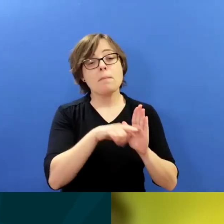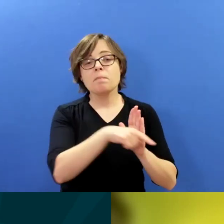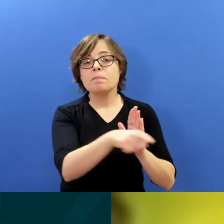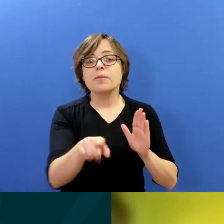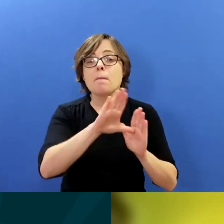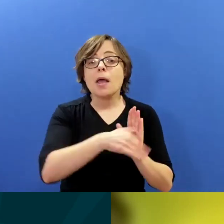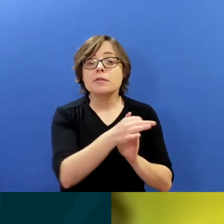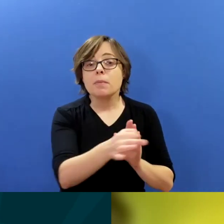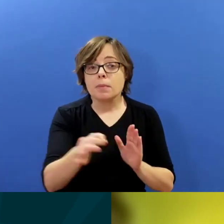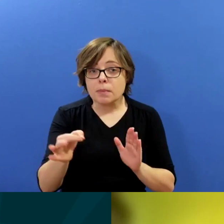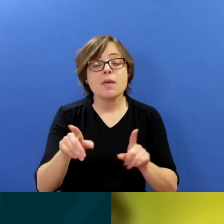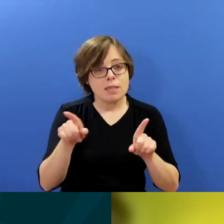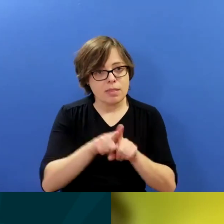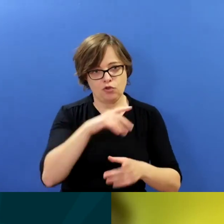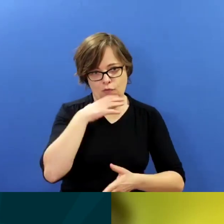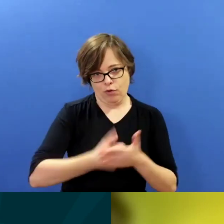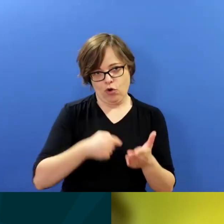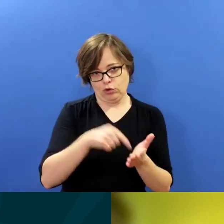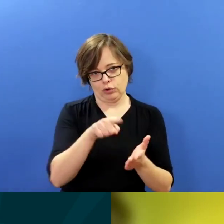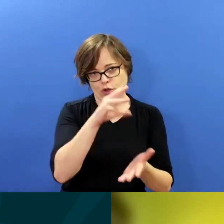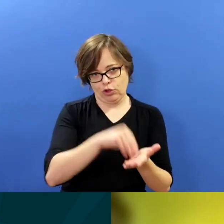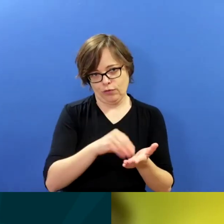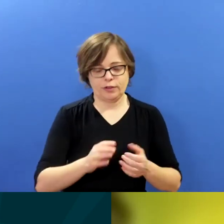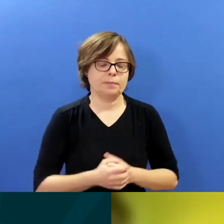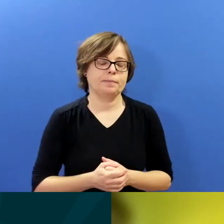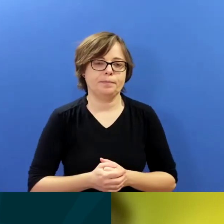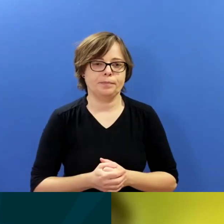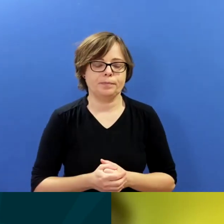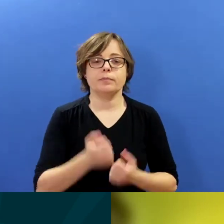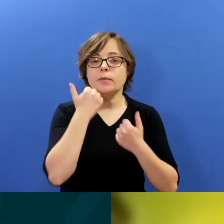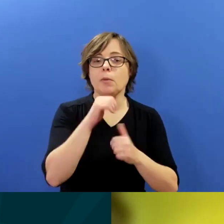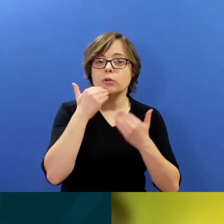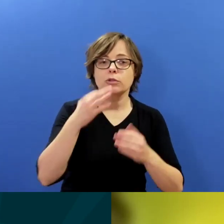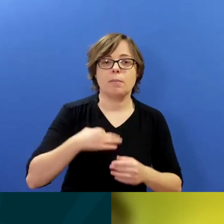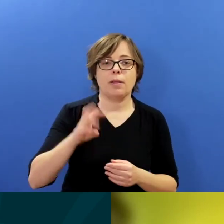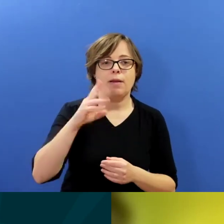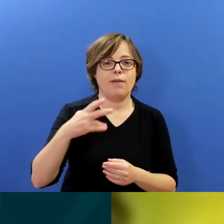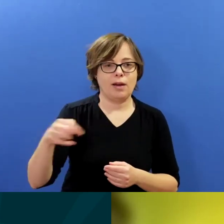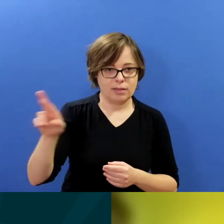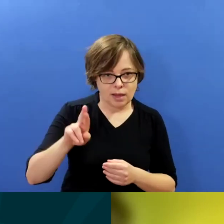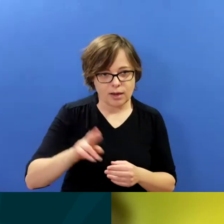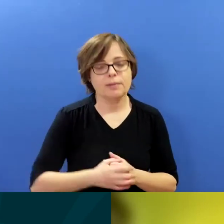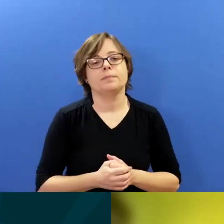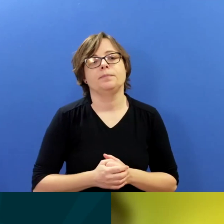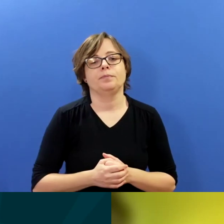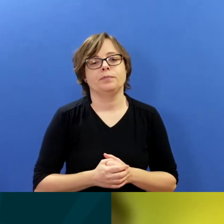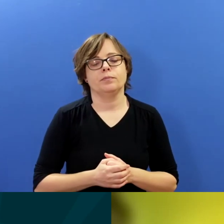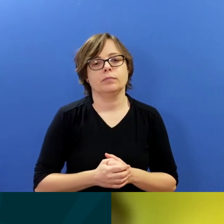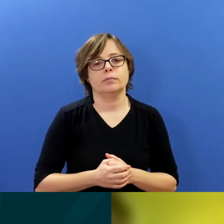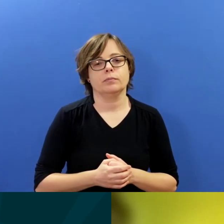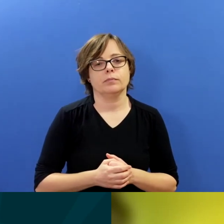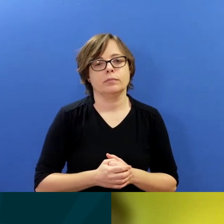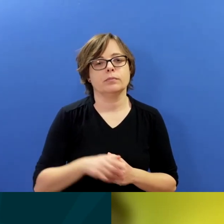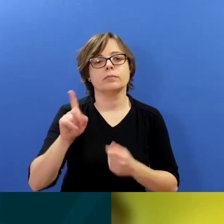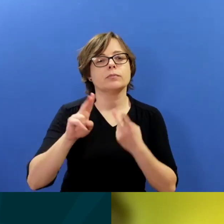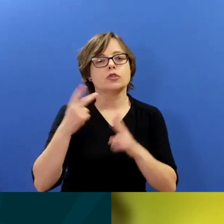our project, it will be also these smaller towns that apply these experiences in their practice. I'd like to thank